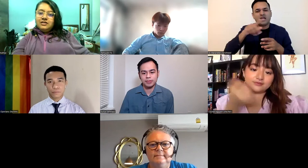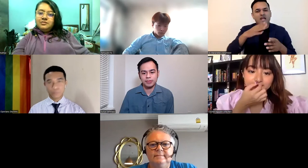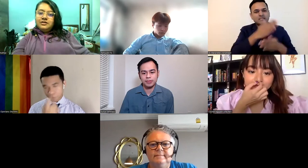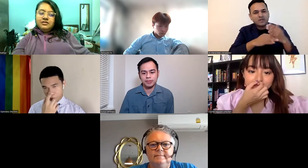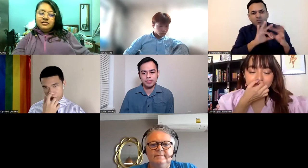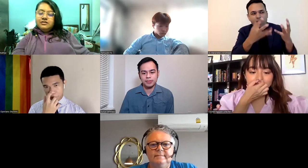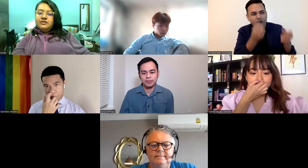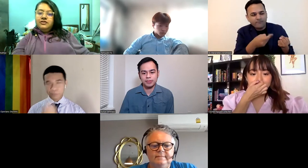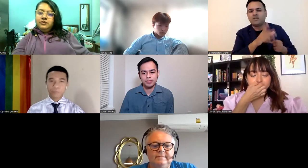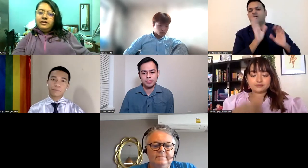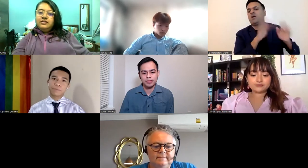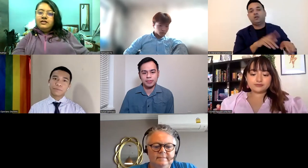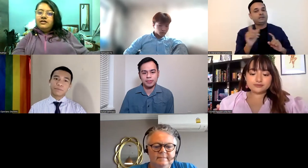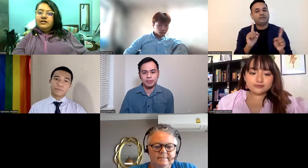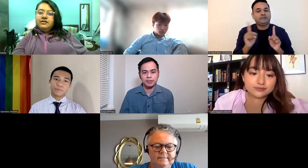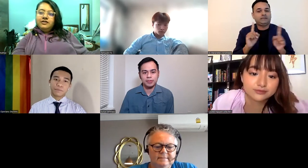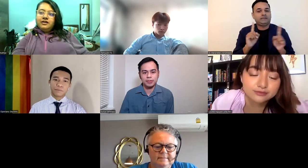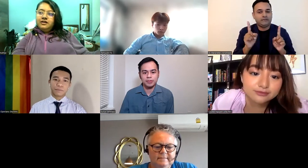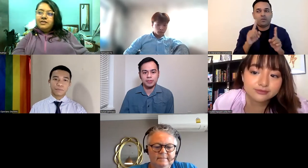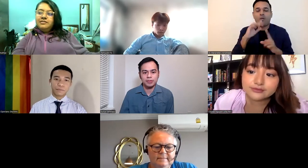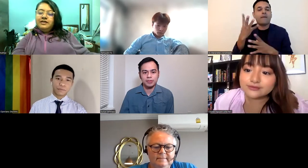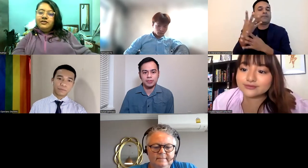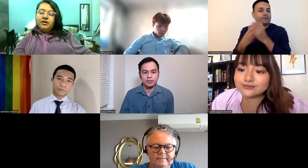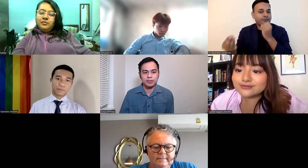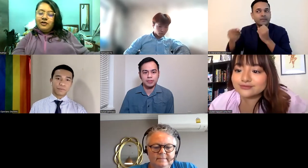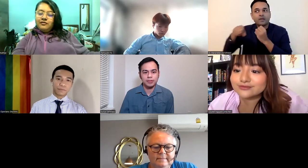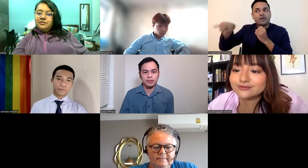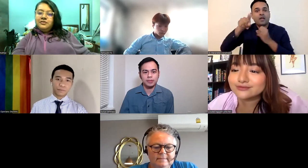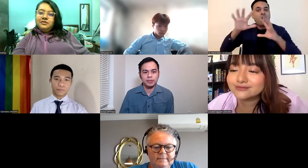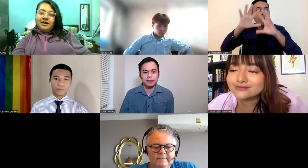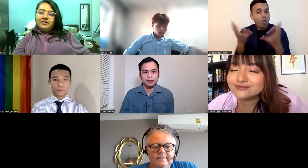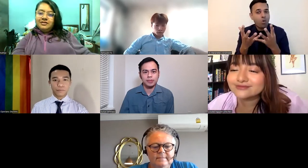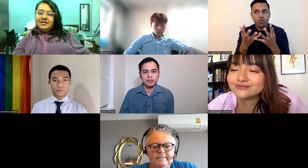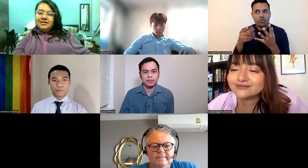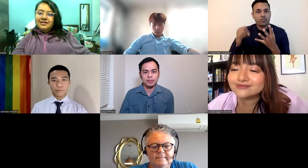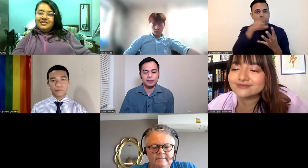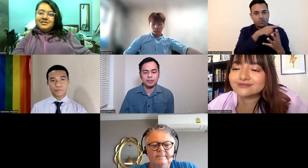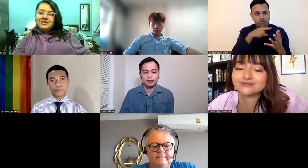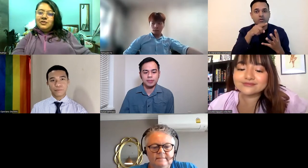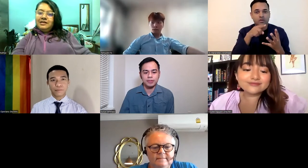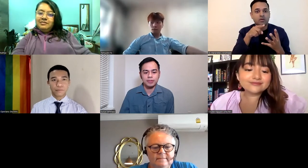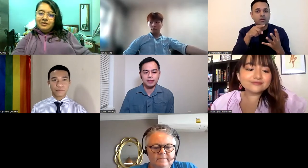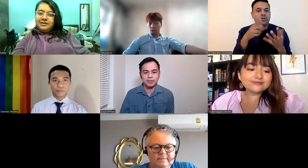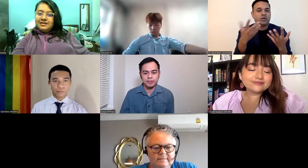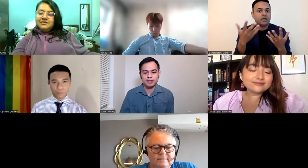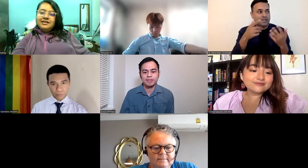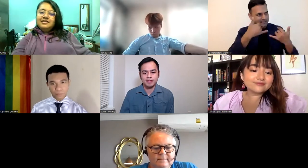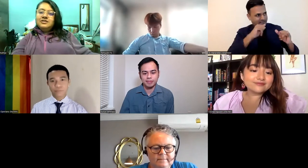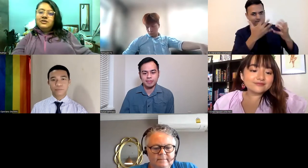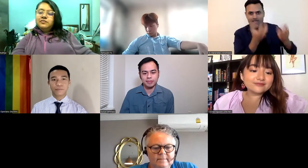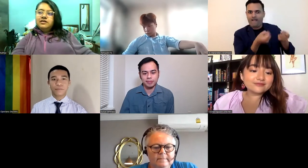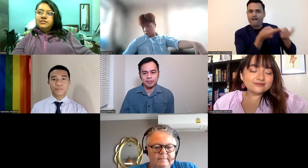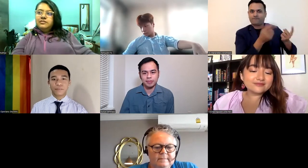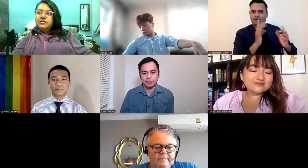the loss, because you will, your profit will go down. There's so many people with disabilities.